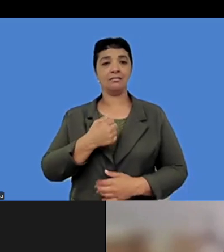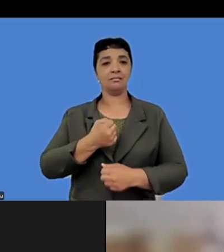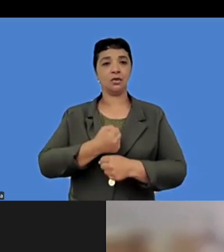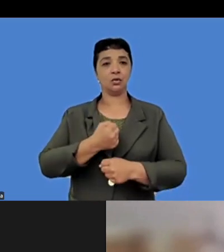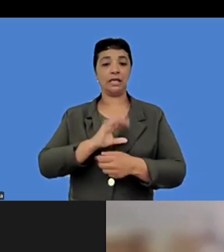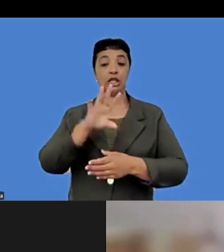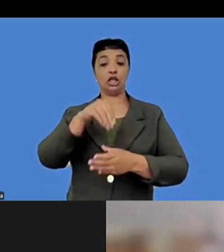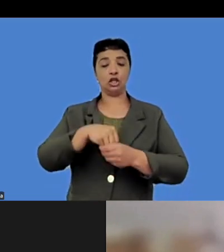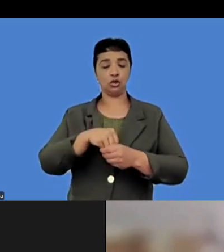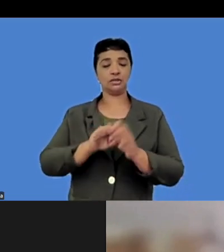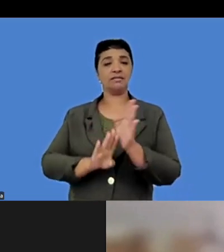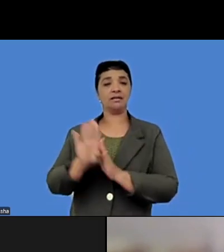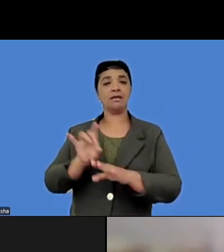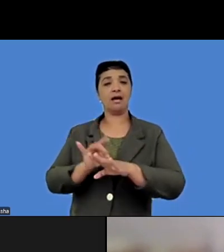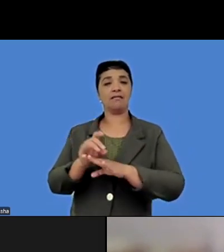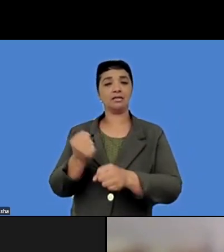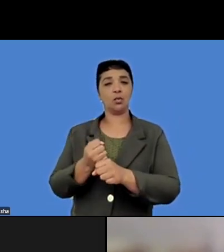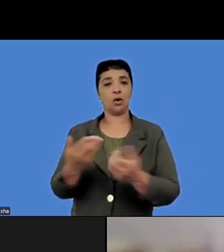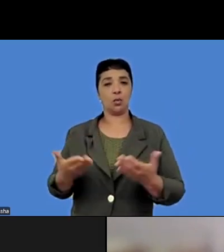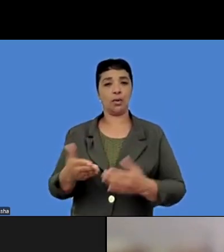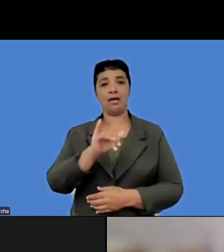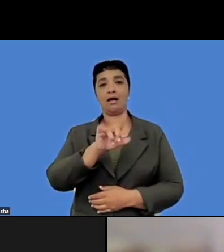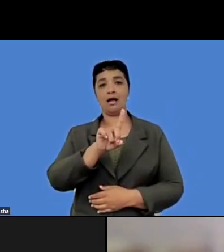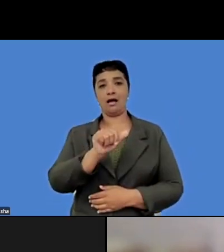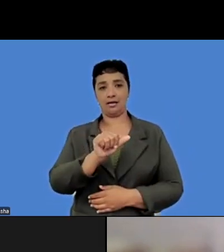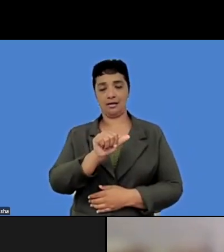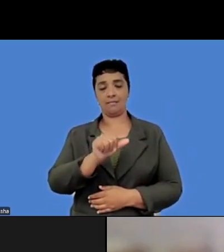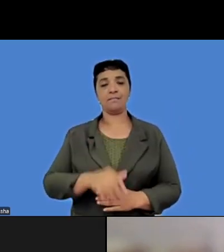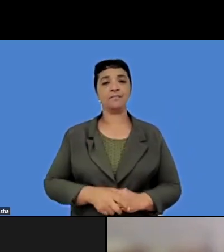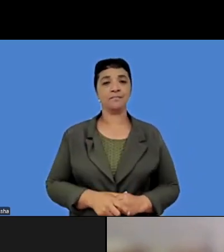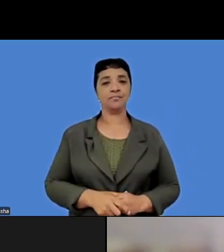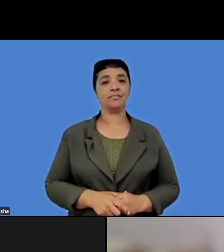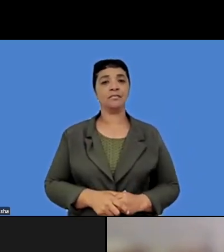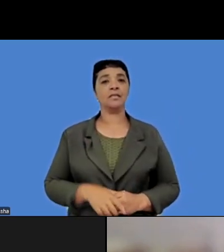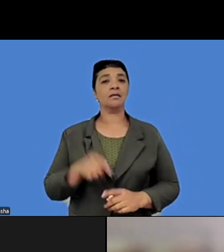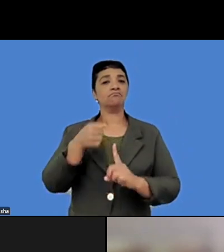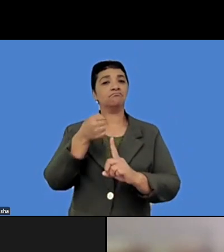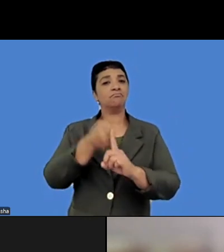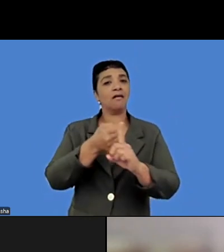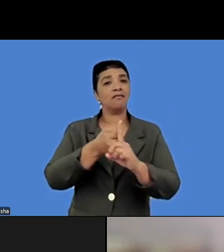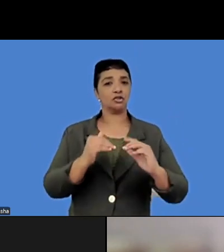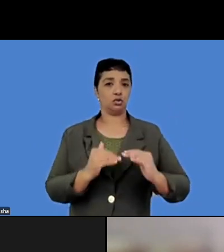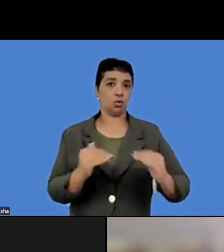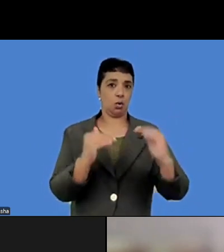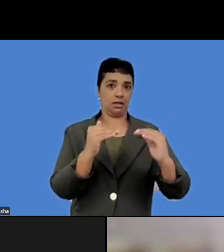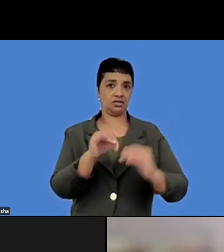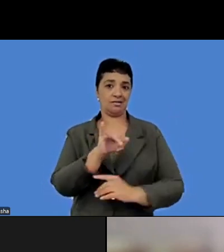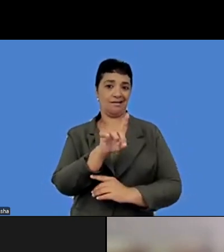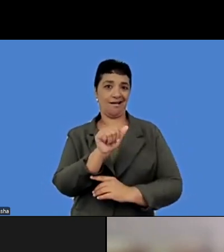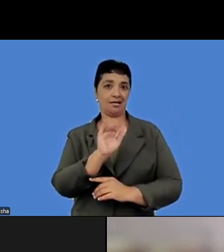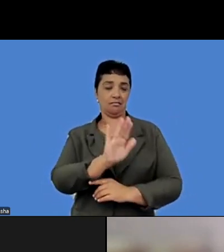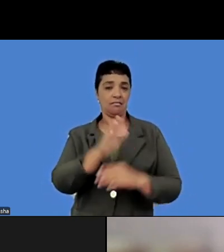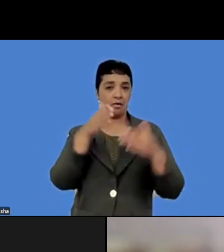Development Advisor at Disability Rights International, which is an advocacy organization for persons